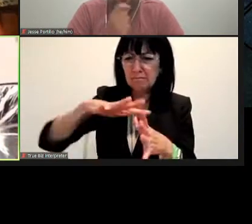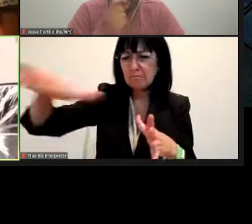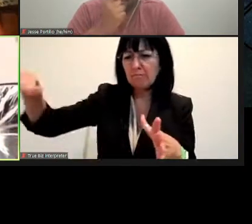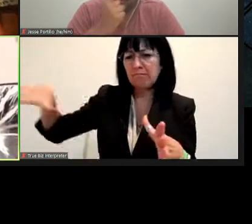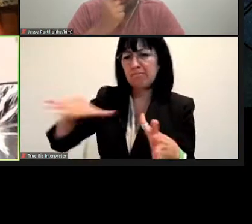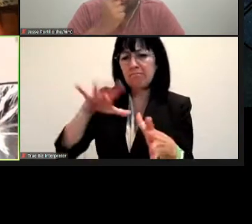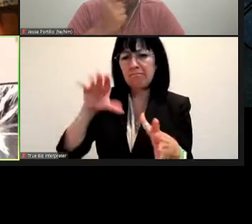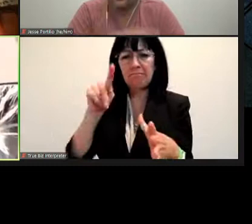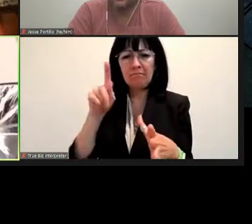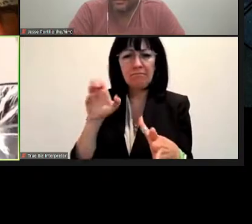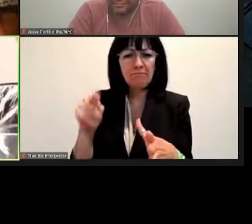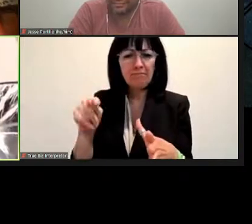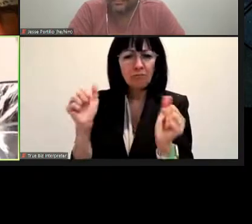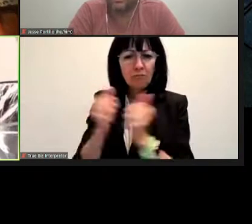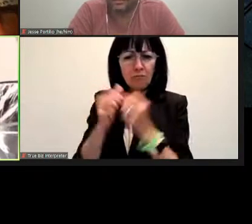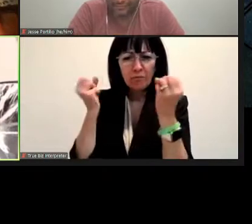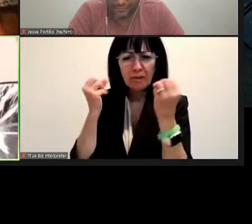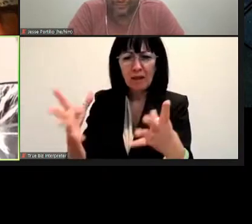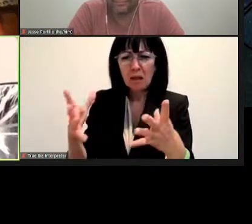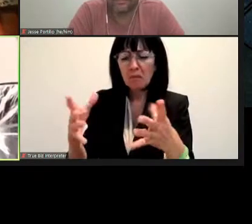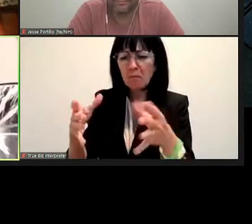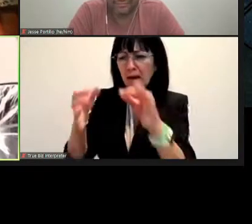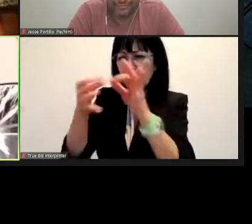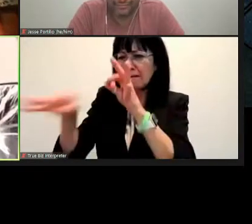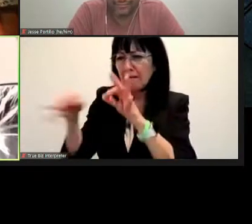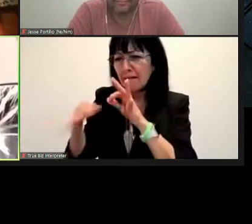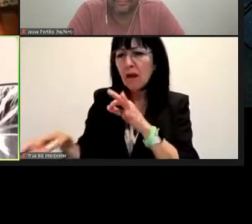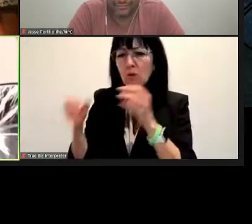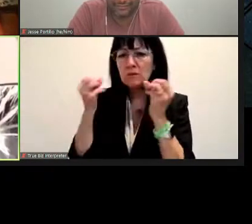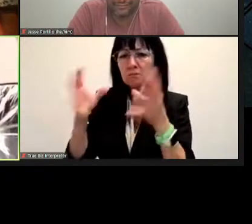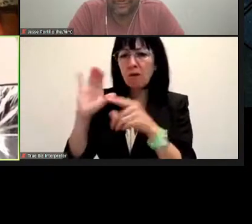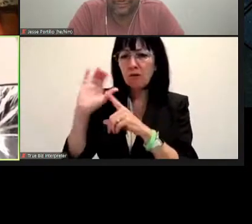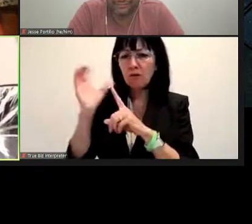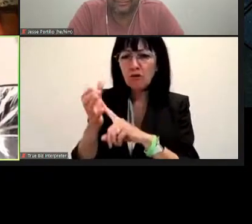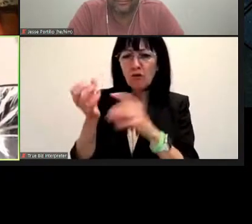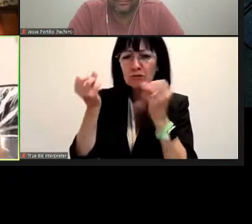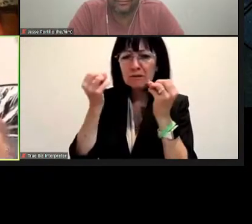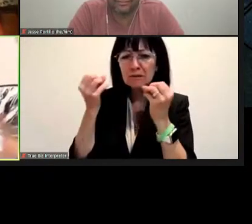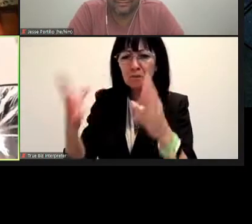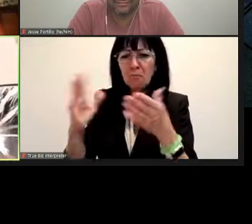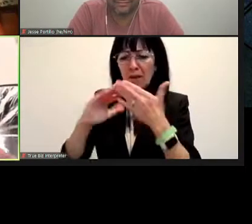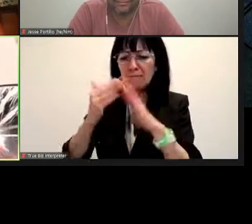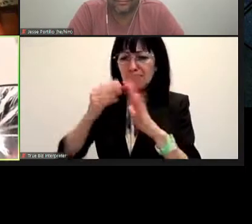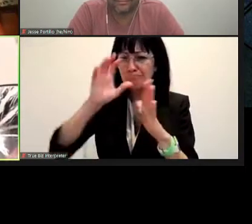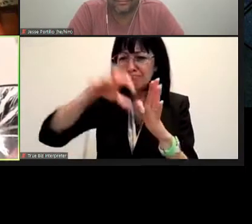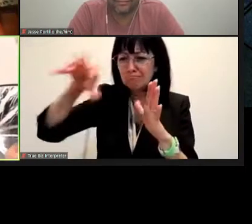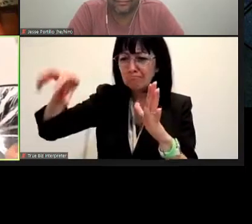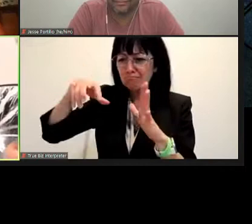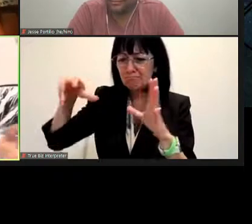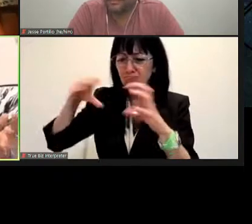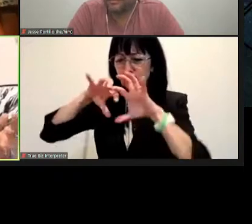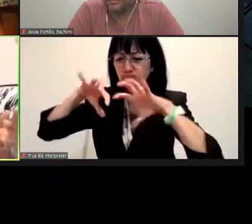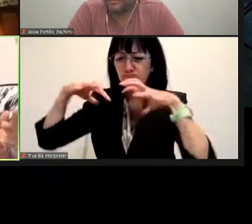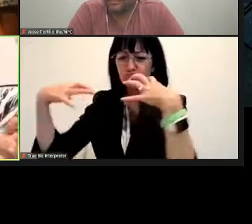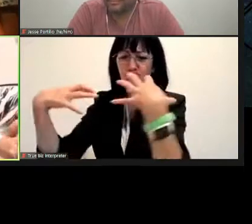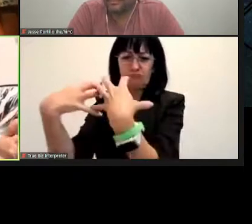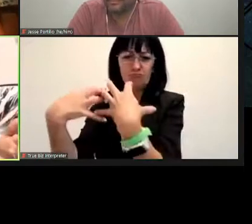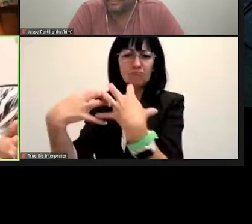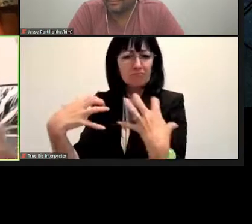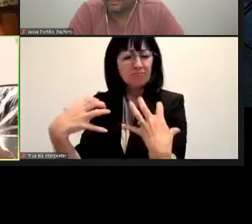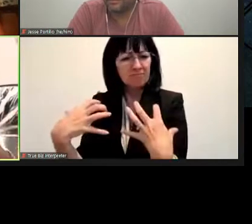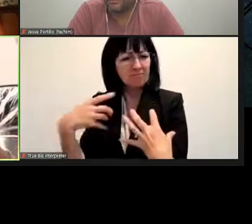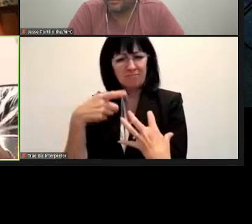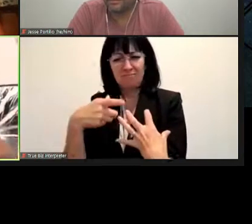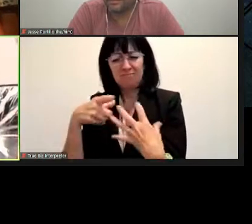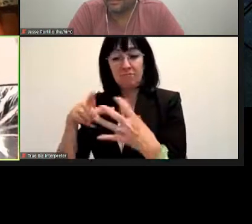of people and languages and cultures inside of it? That is, as a descriptor for something that you want